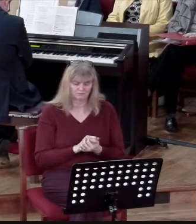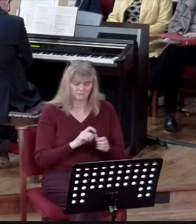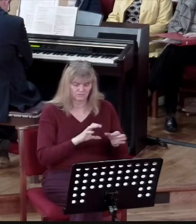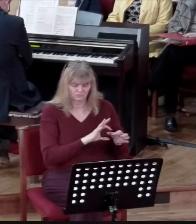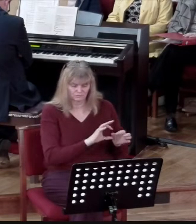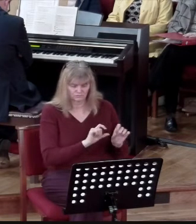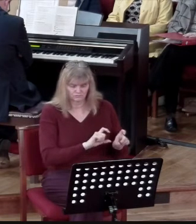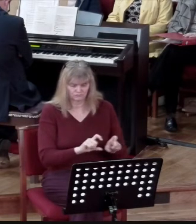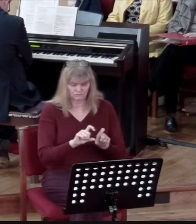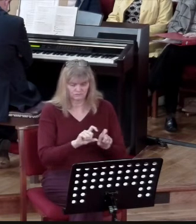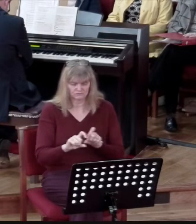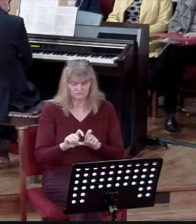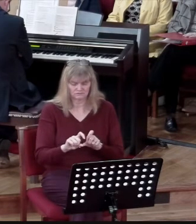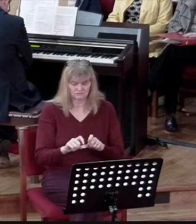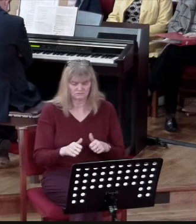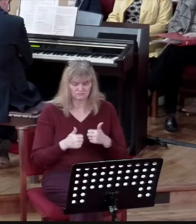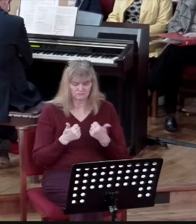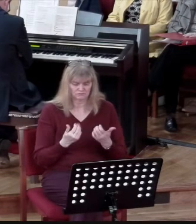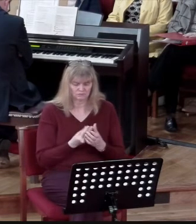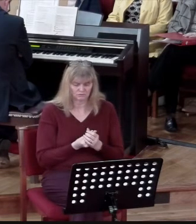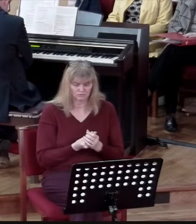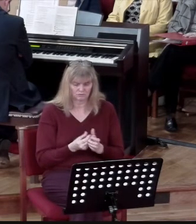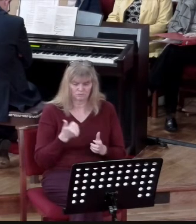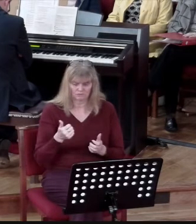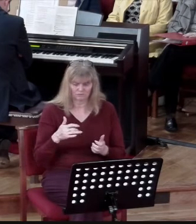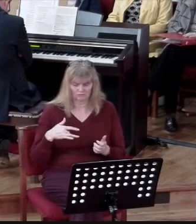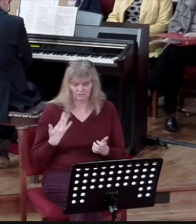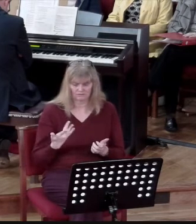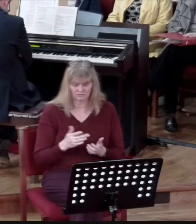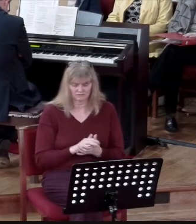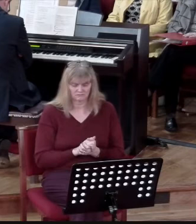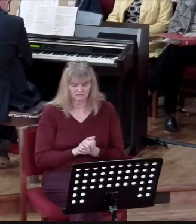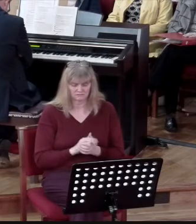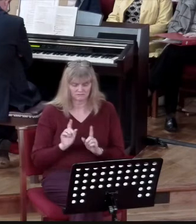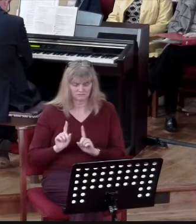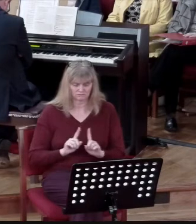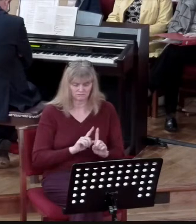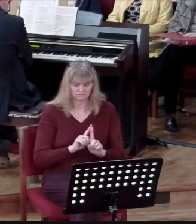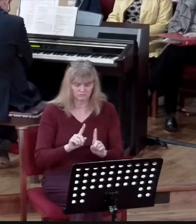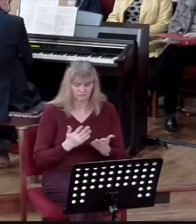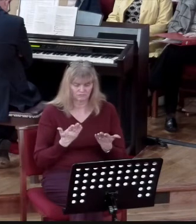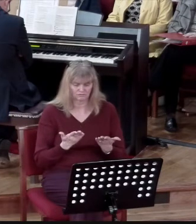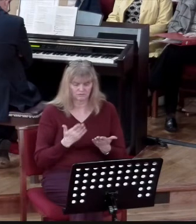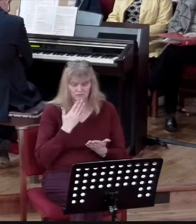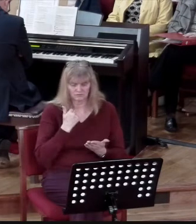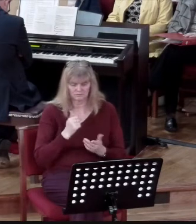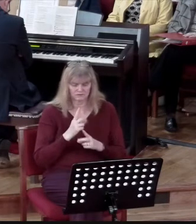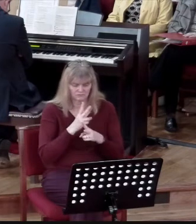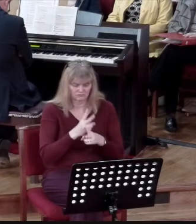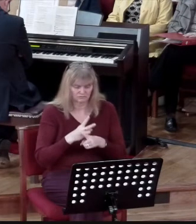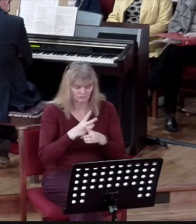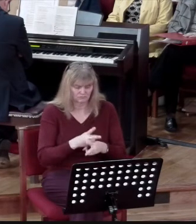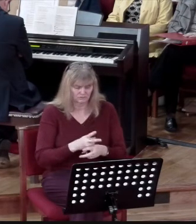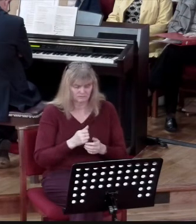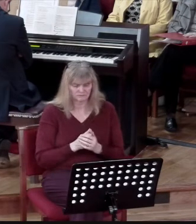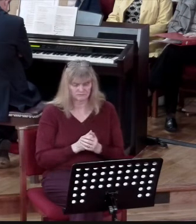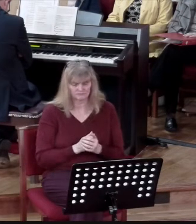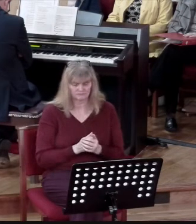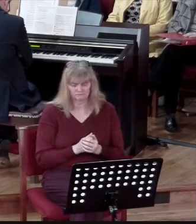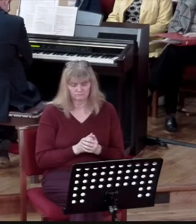know again that you're a God who knows all about them. So, Lord, hear these, our